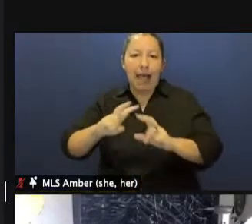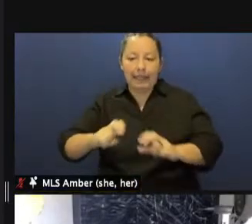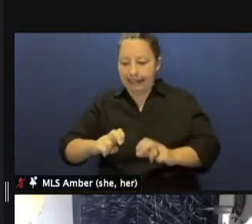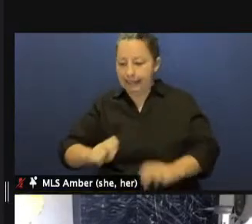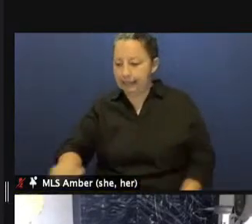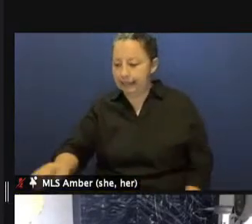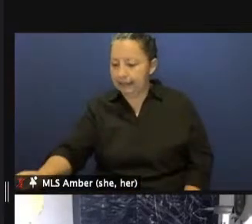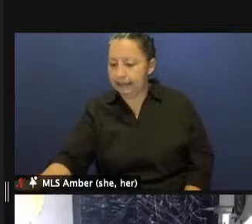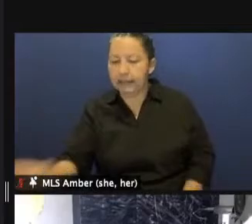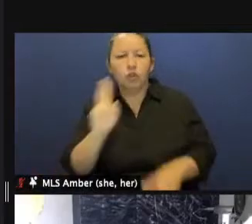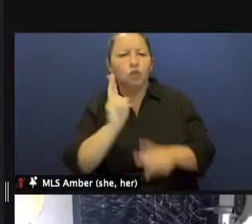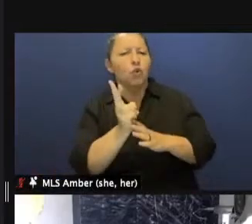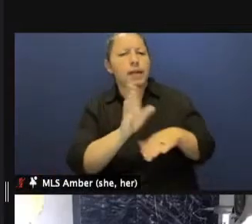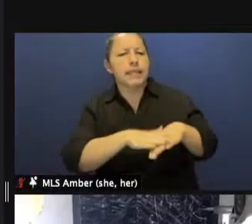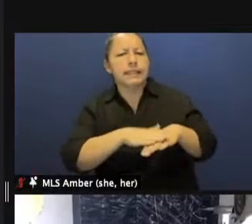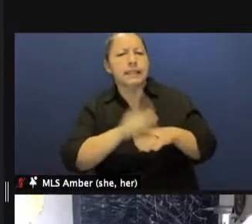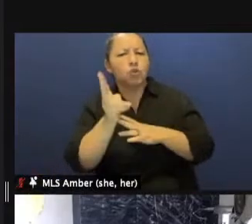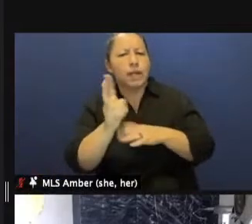minutes. Okay.